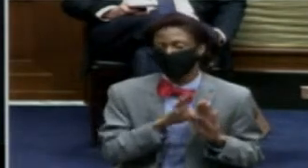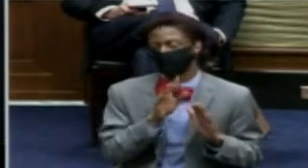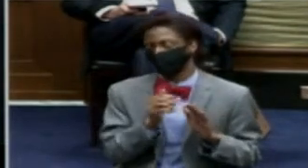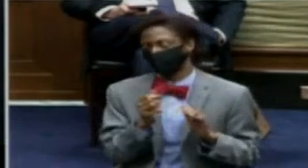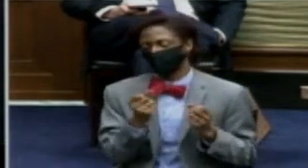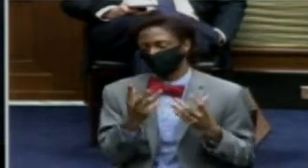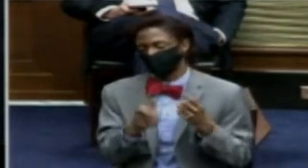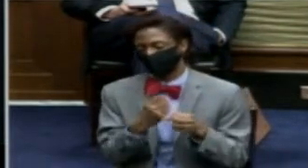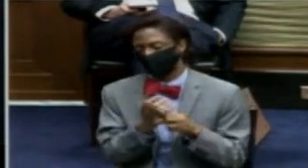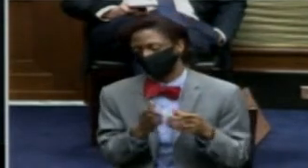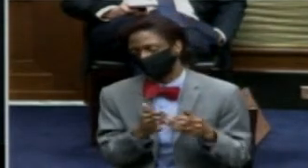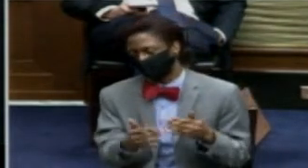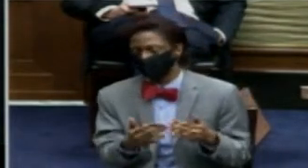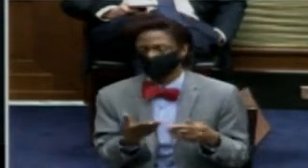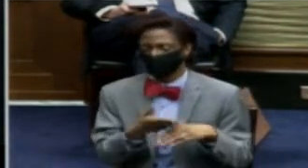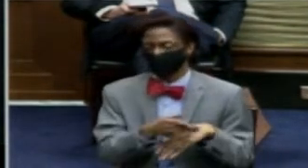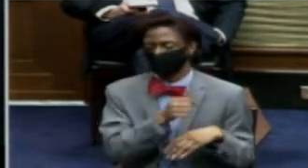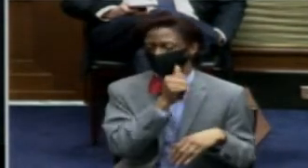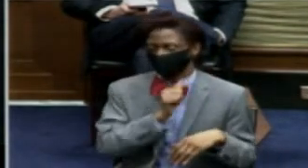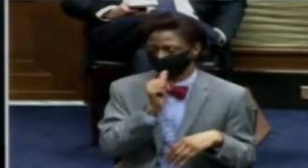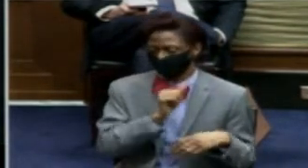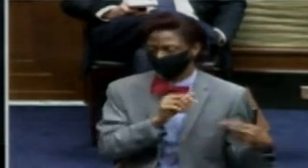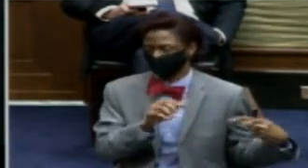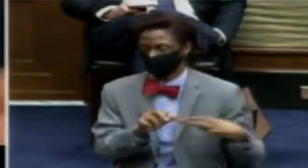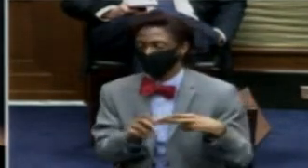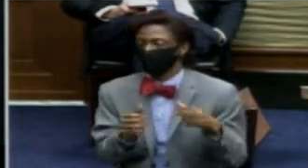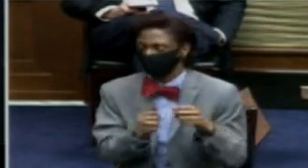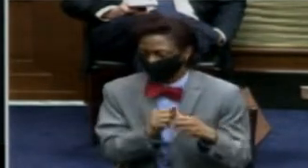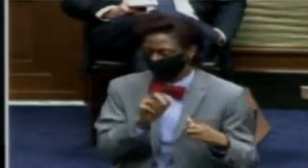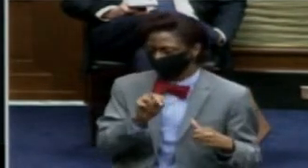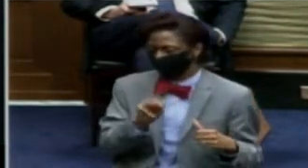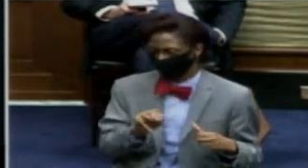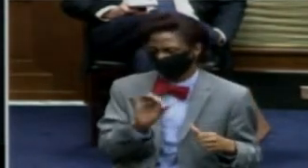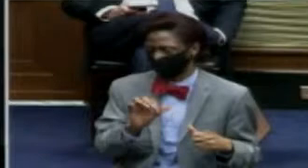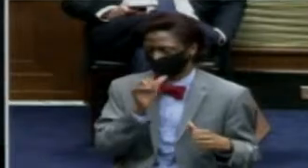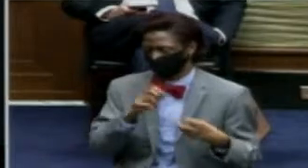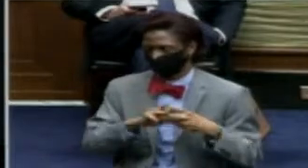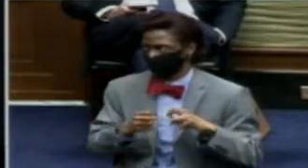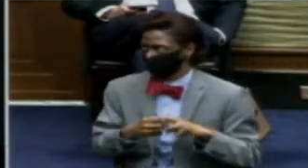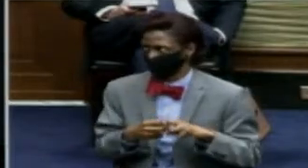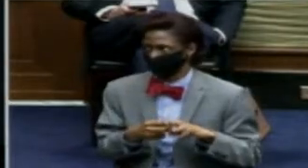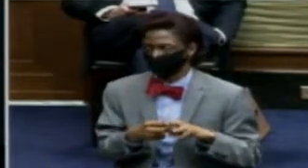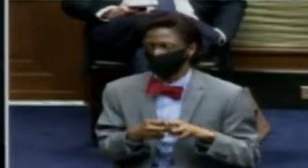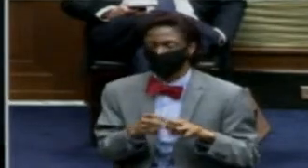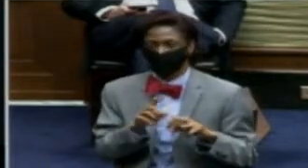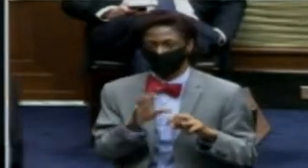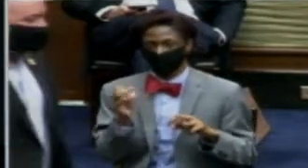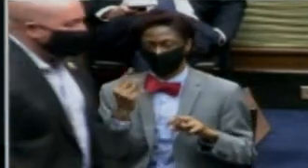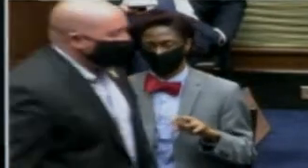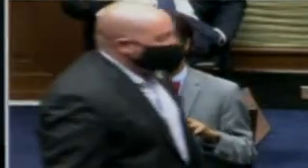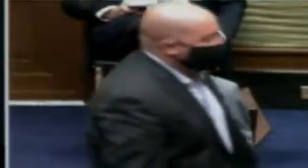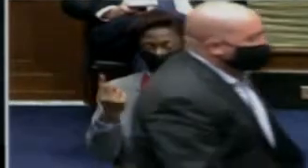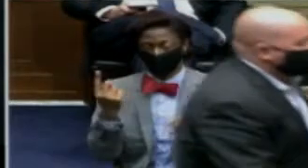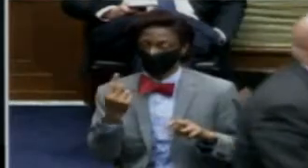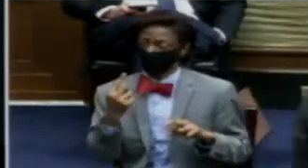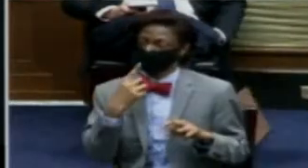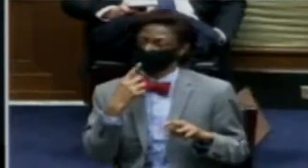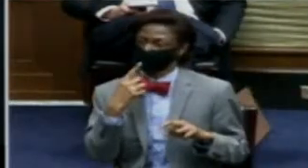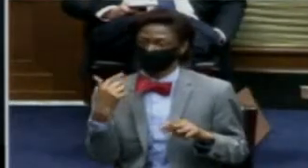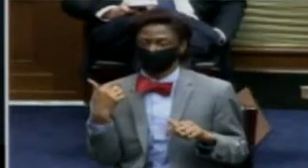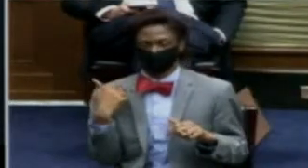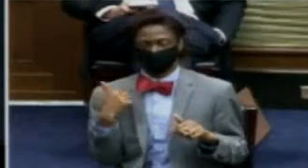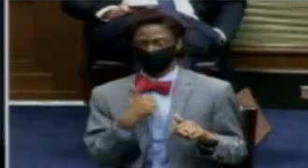when Arizona came into the United States with New Mexico, that was not the issue at all. And when someone condescendingly says we should learn our